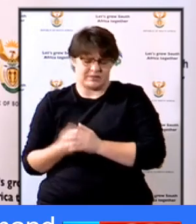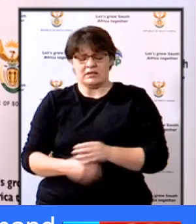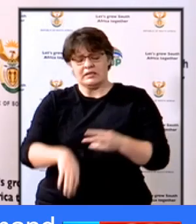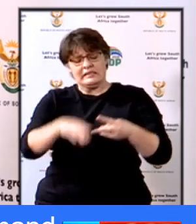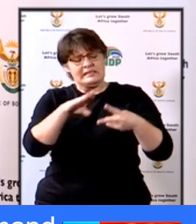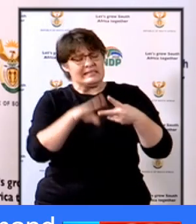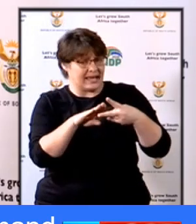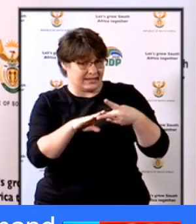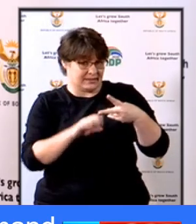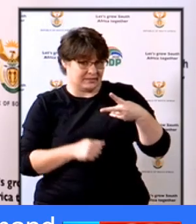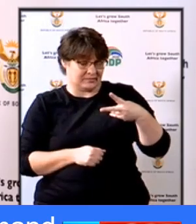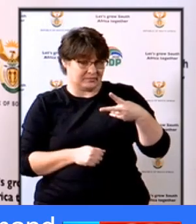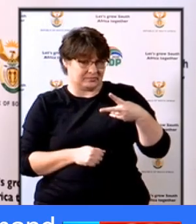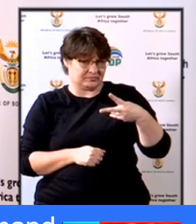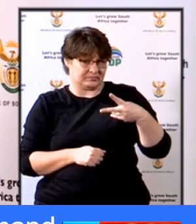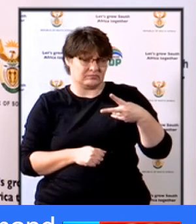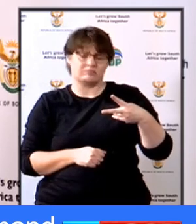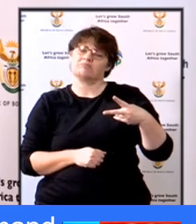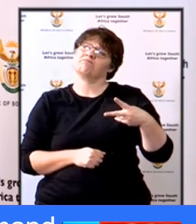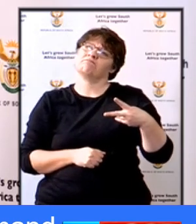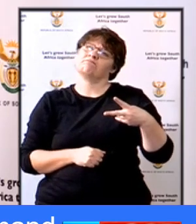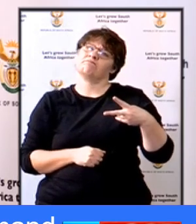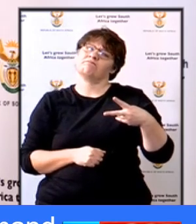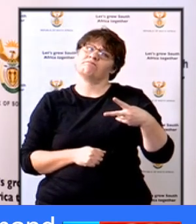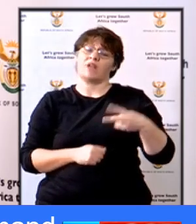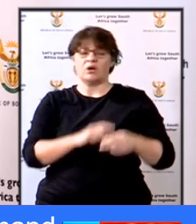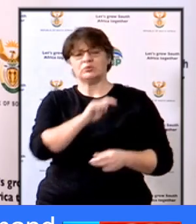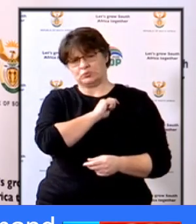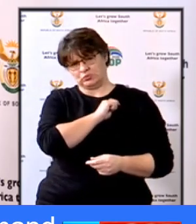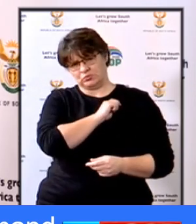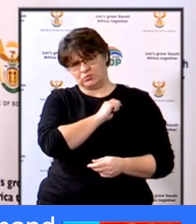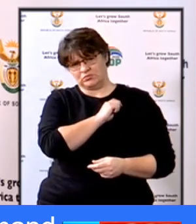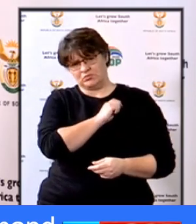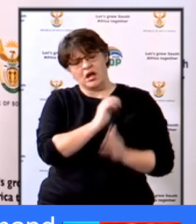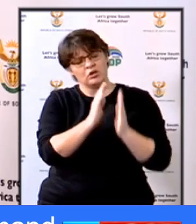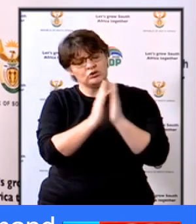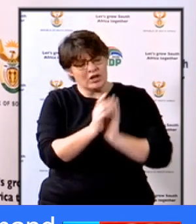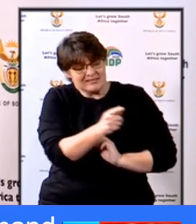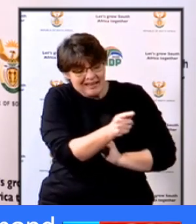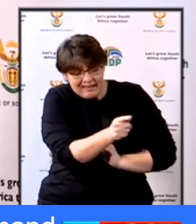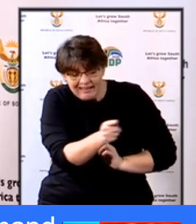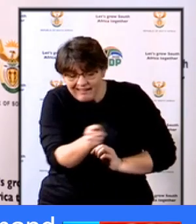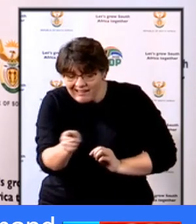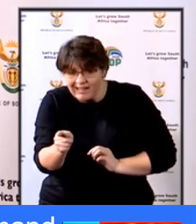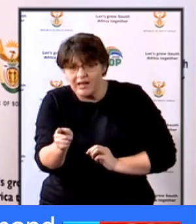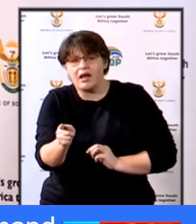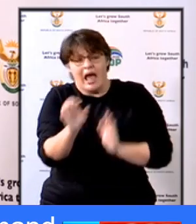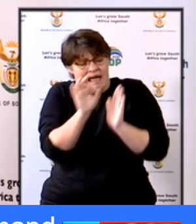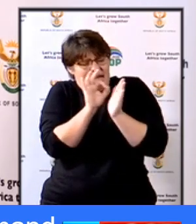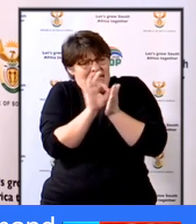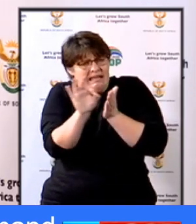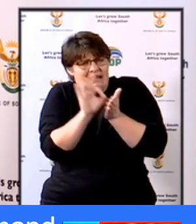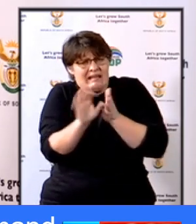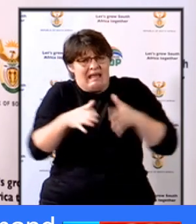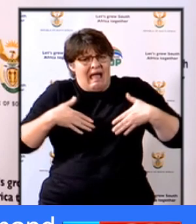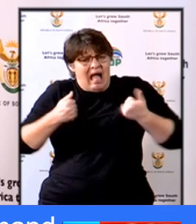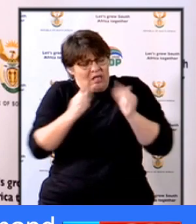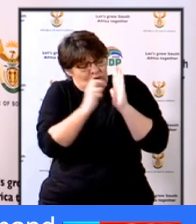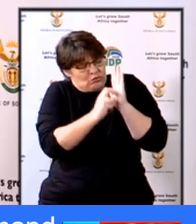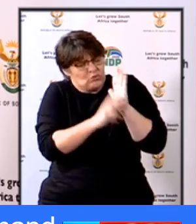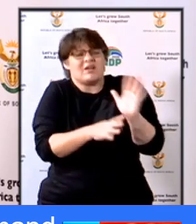Secondly, we are saying indeed even the churches must adhere to the hygiene and health